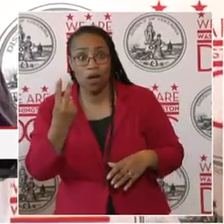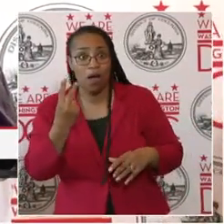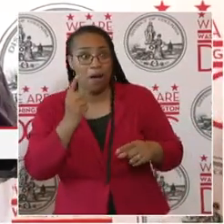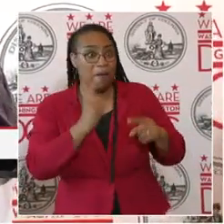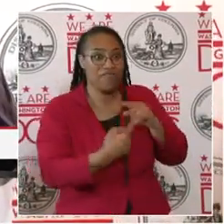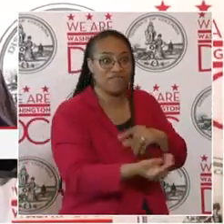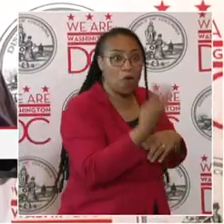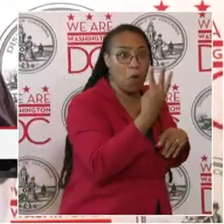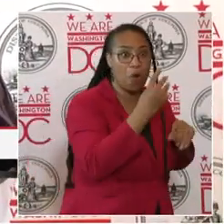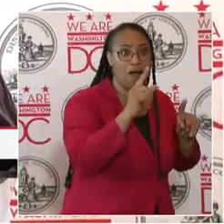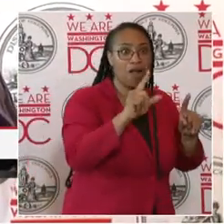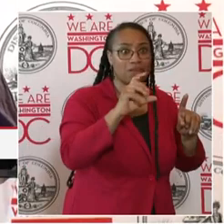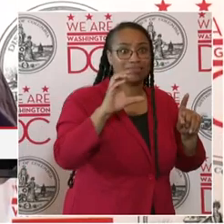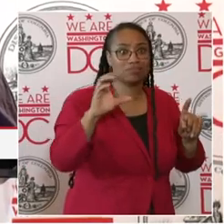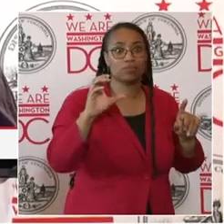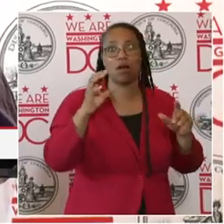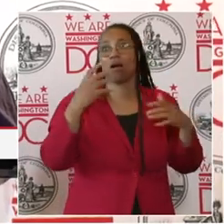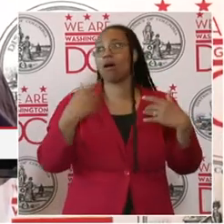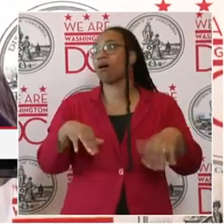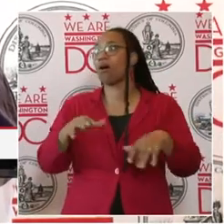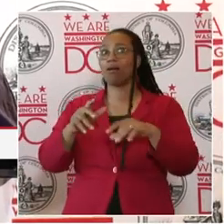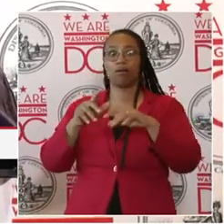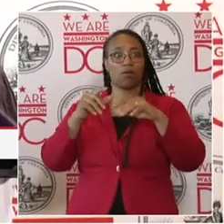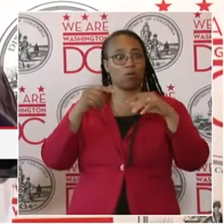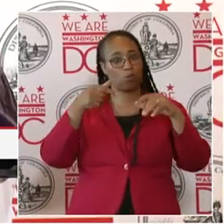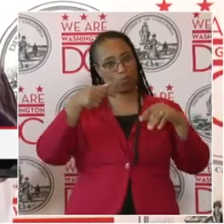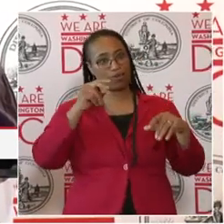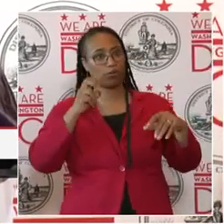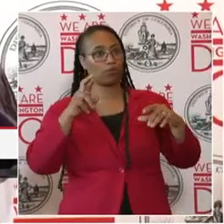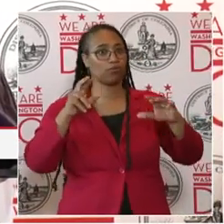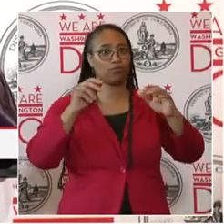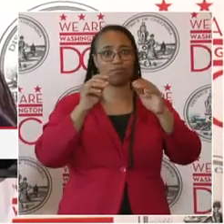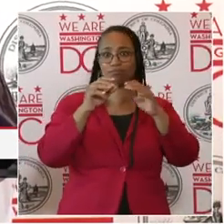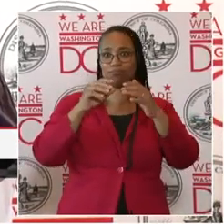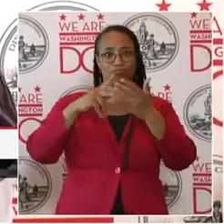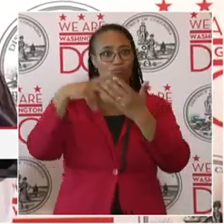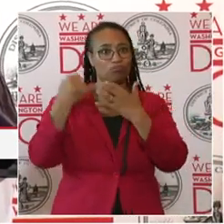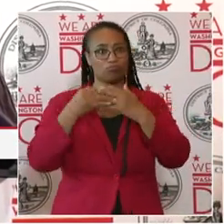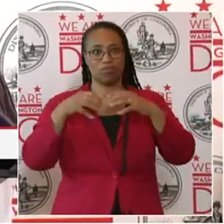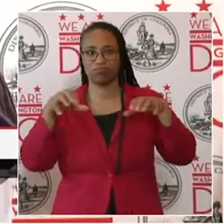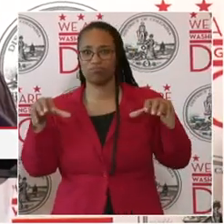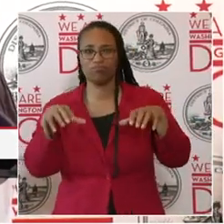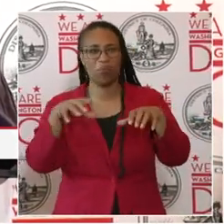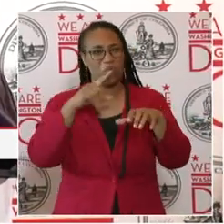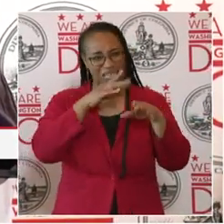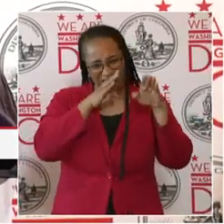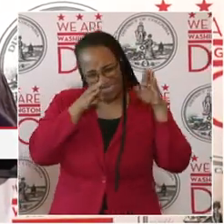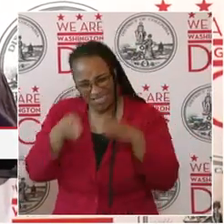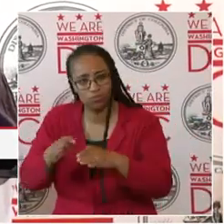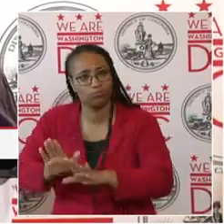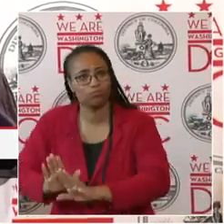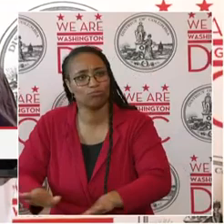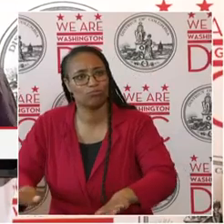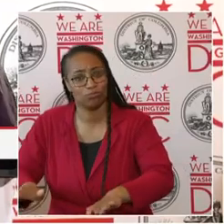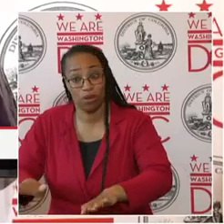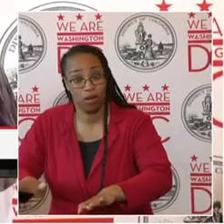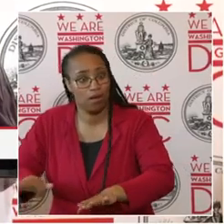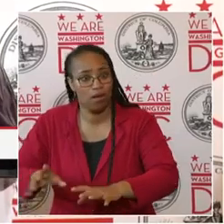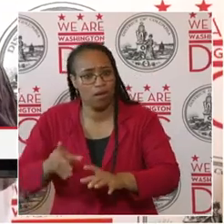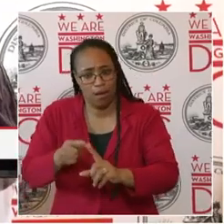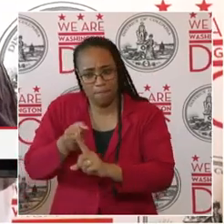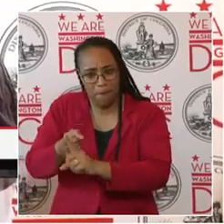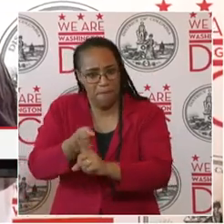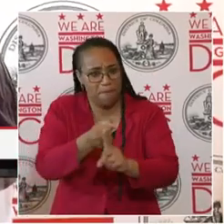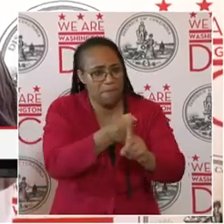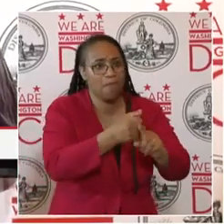lives to prevent gun violence through the intersection of youth development, public health, and cultural responsiveness. We're going to